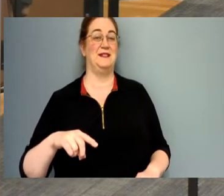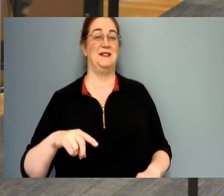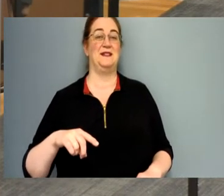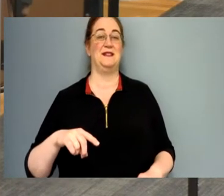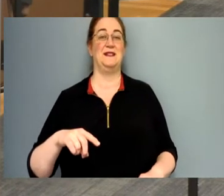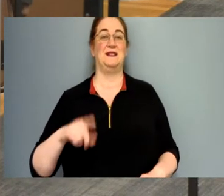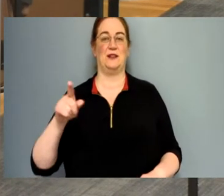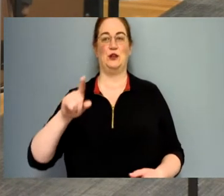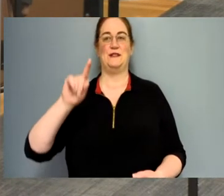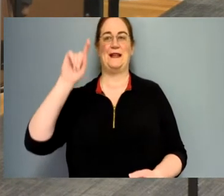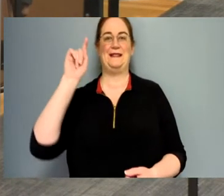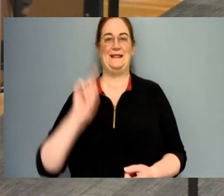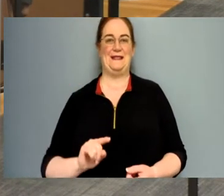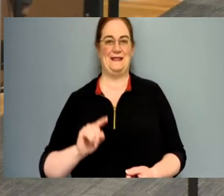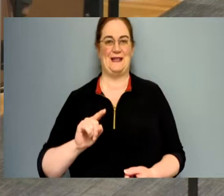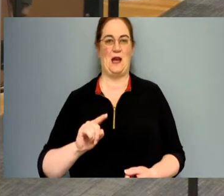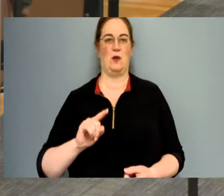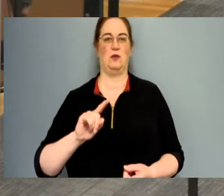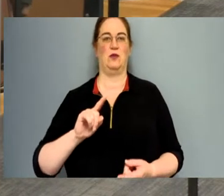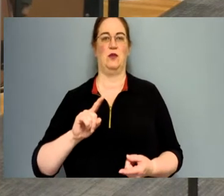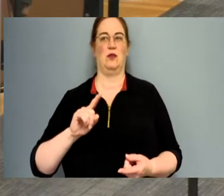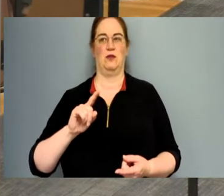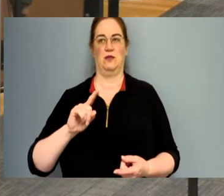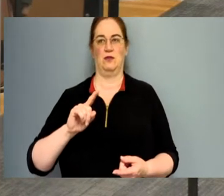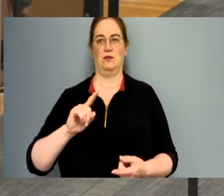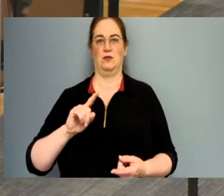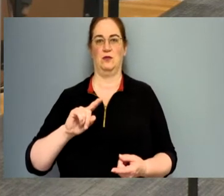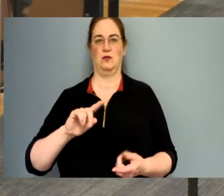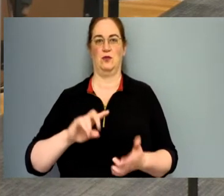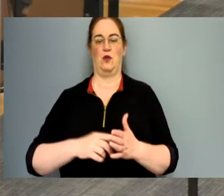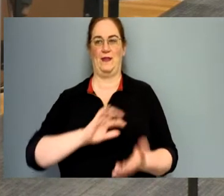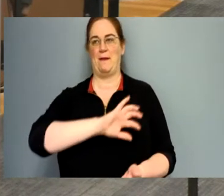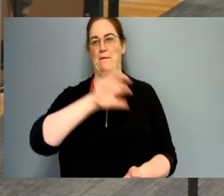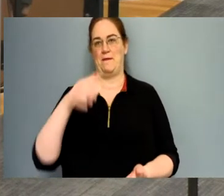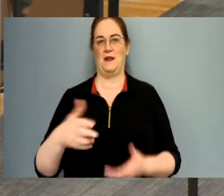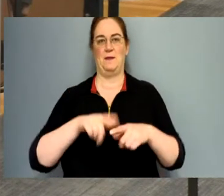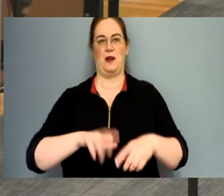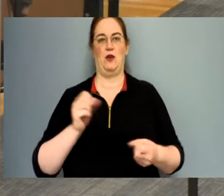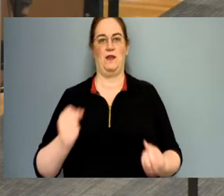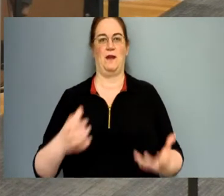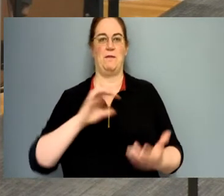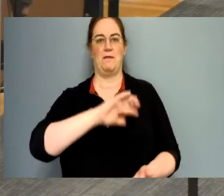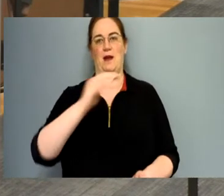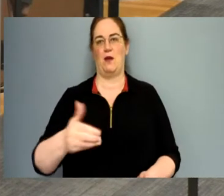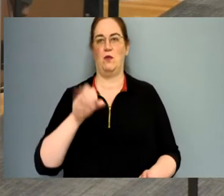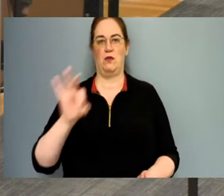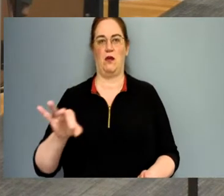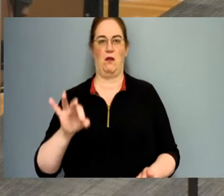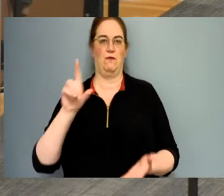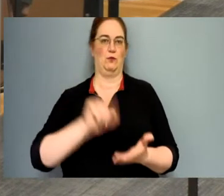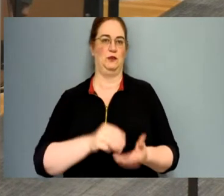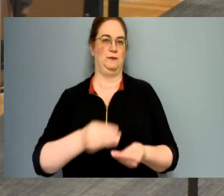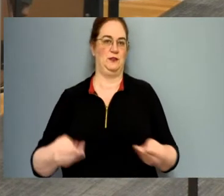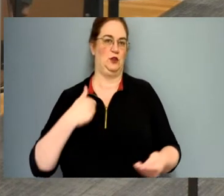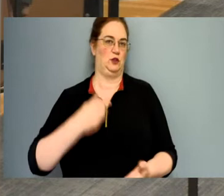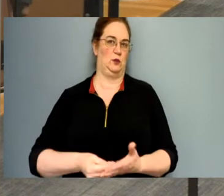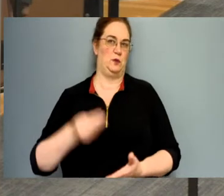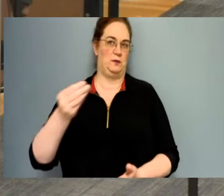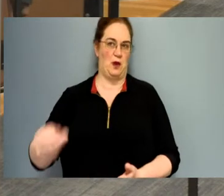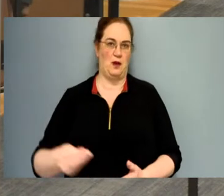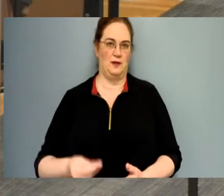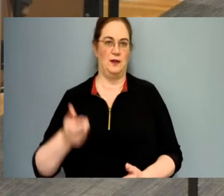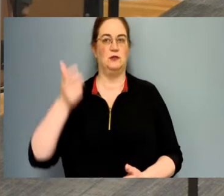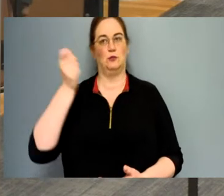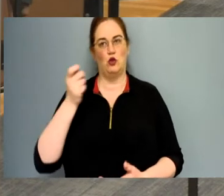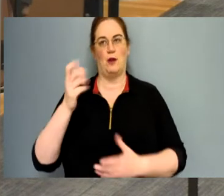there's a discount on the amount of, depending on the amount of printed materials that we subscribe